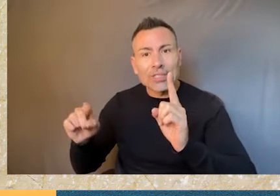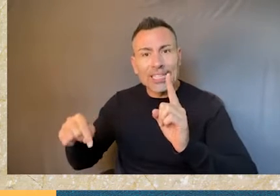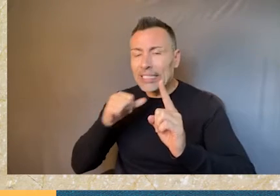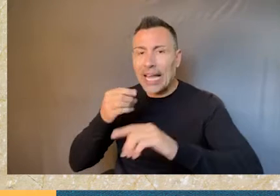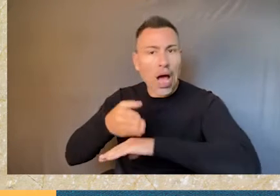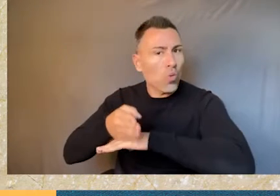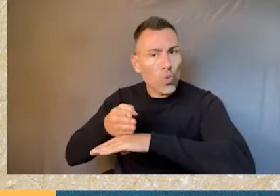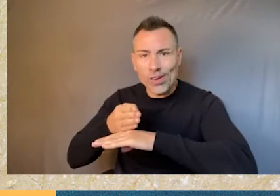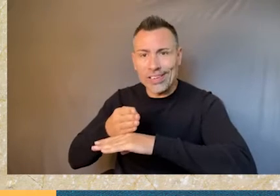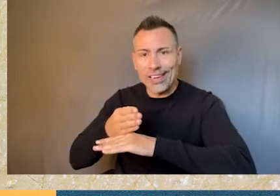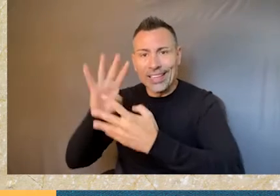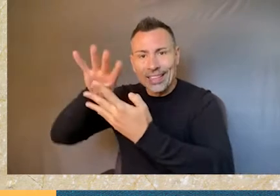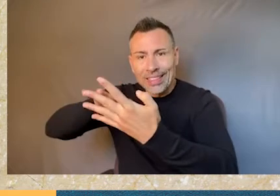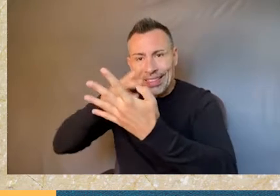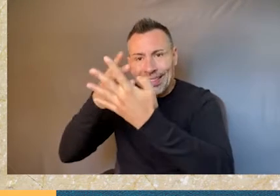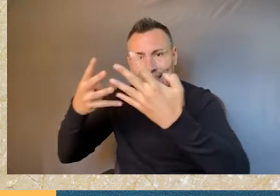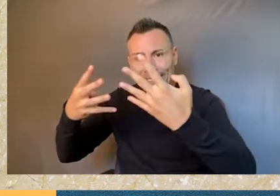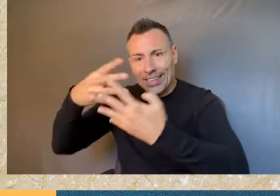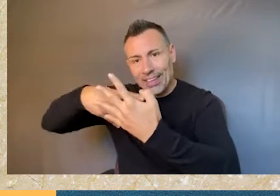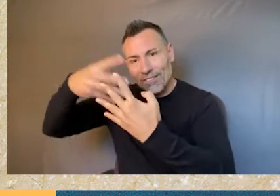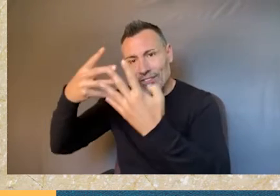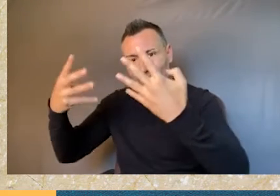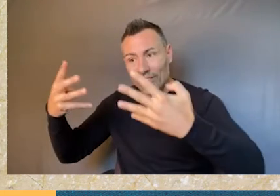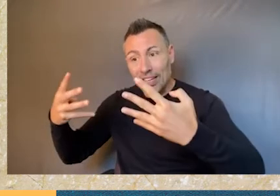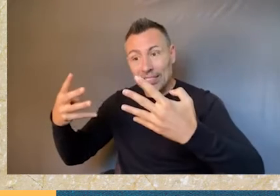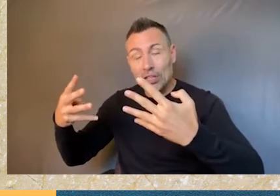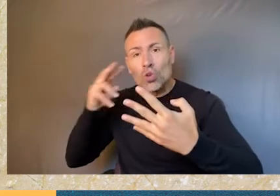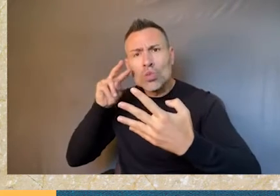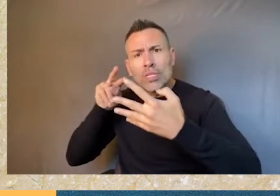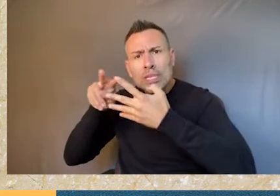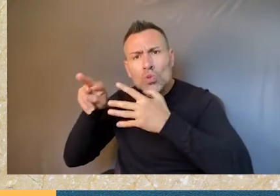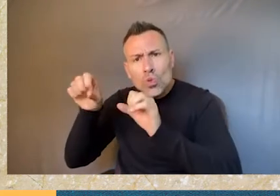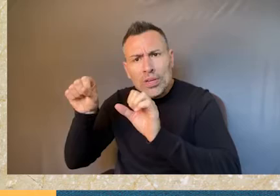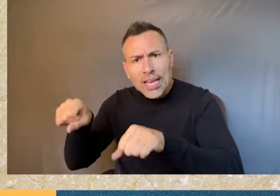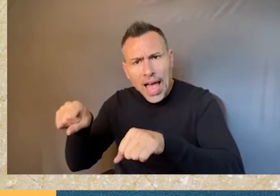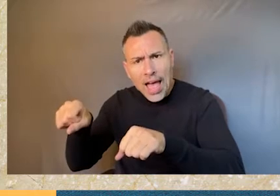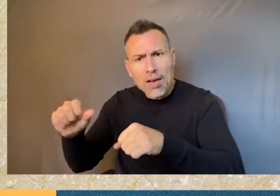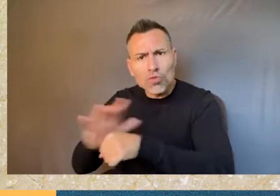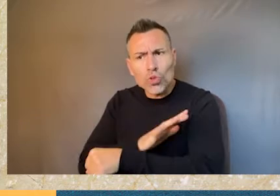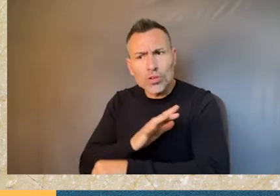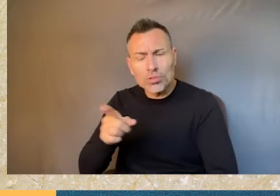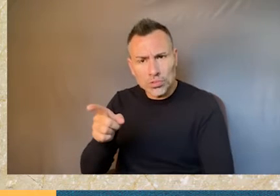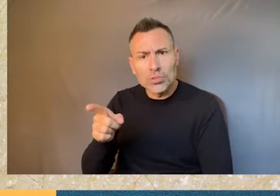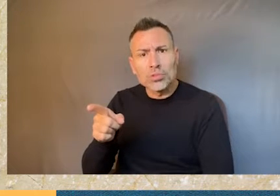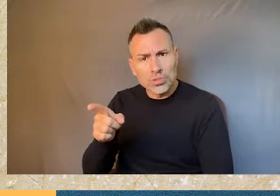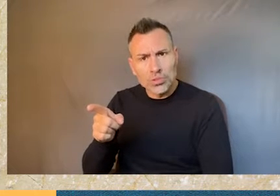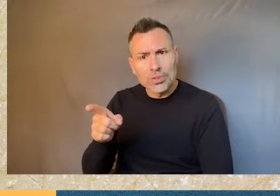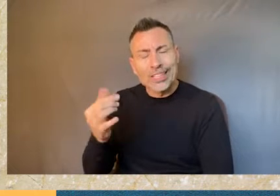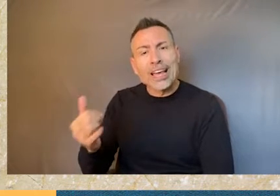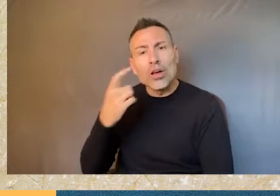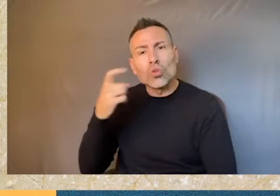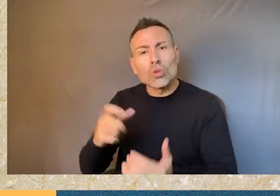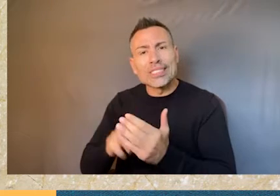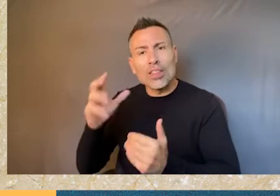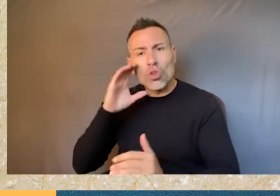the wooden planks in front of it. It's a chain link fence that is completely, you're able to see through it. So now in